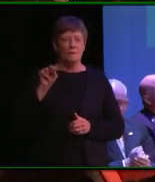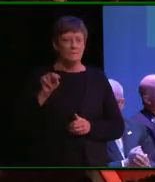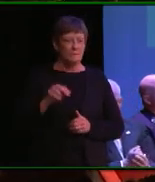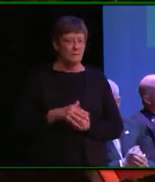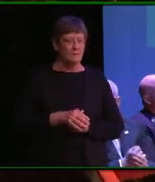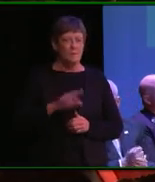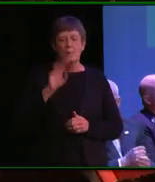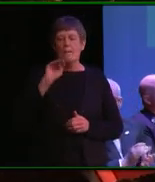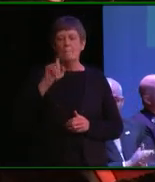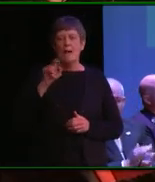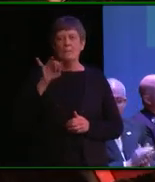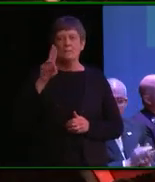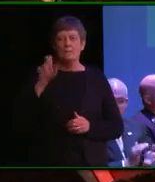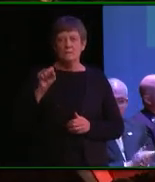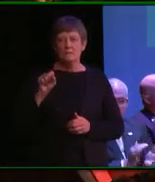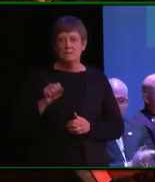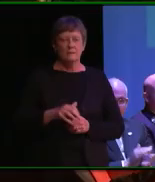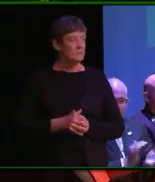Maximus Poole,